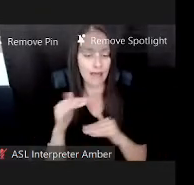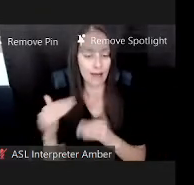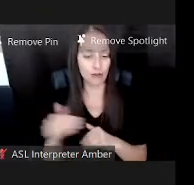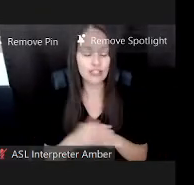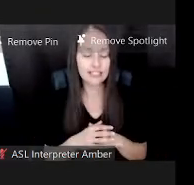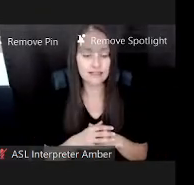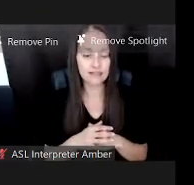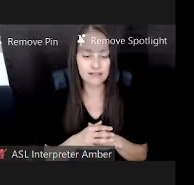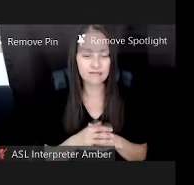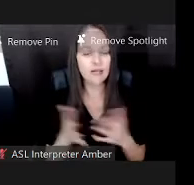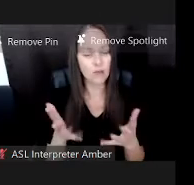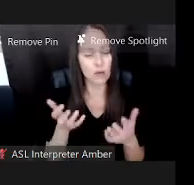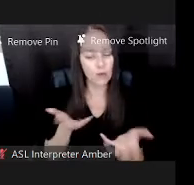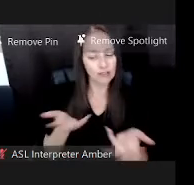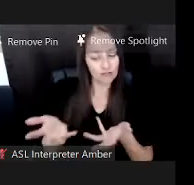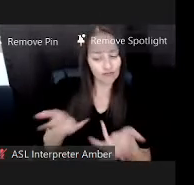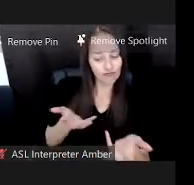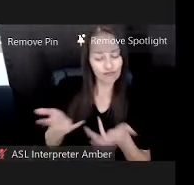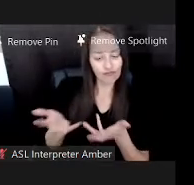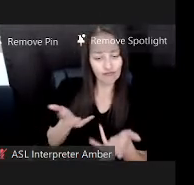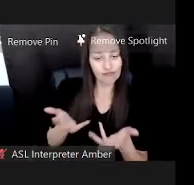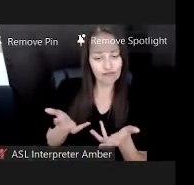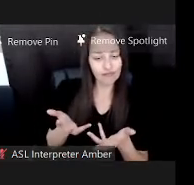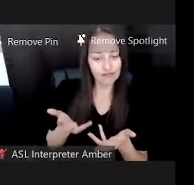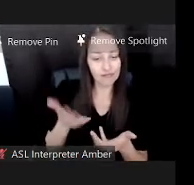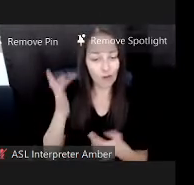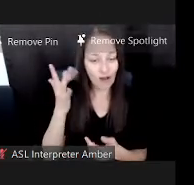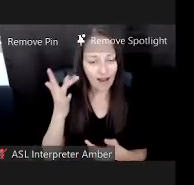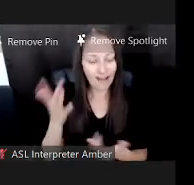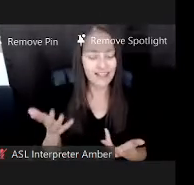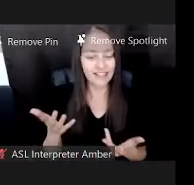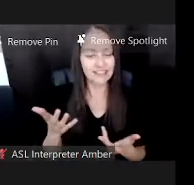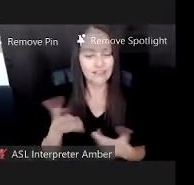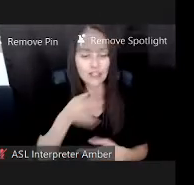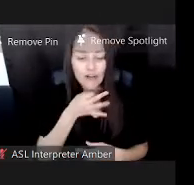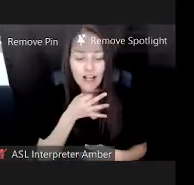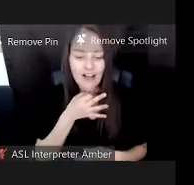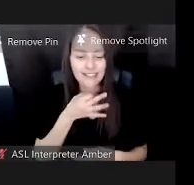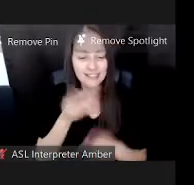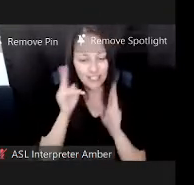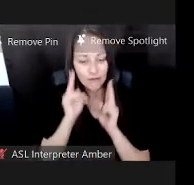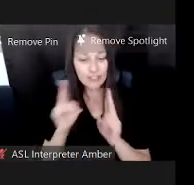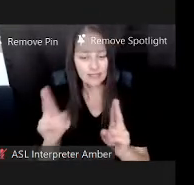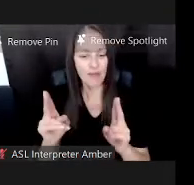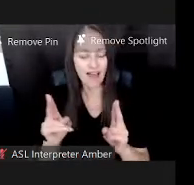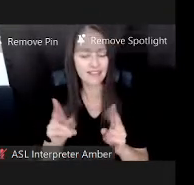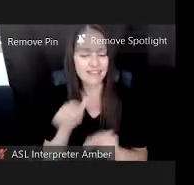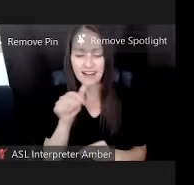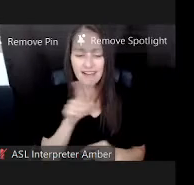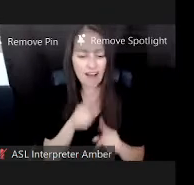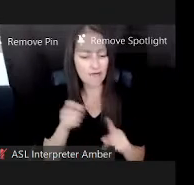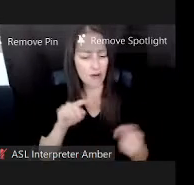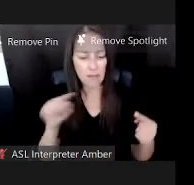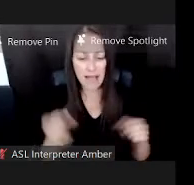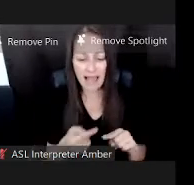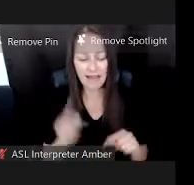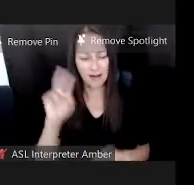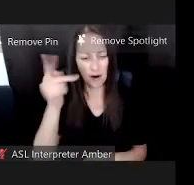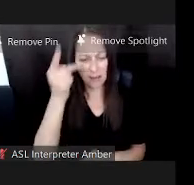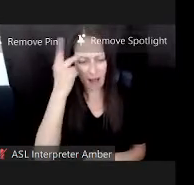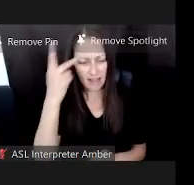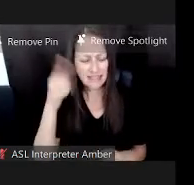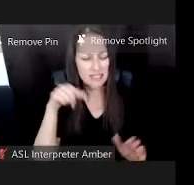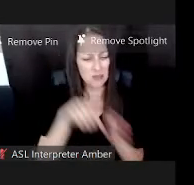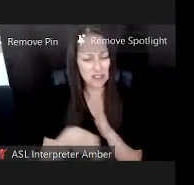of a place of curiosity and love and respect and not out of a pain and a politic and a genocide, you know, like that's not what we're here for. But